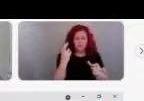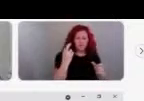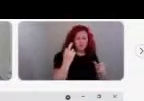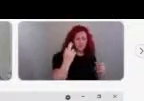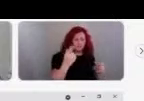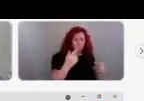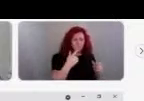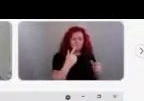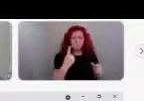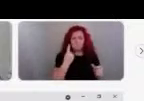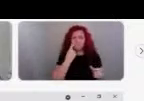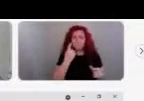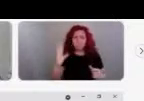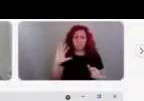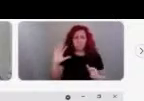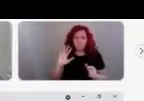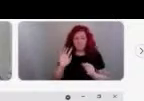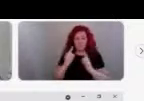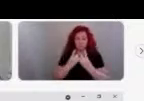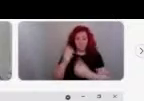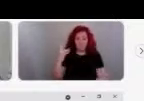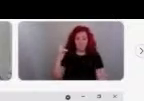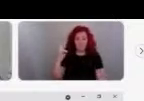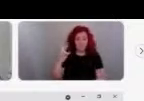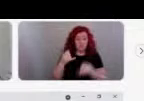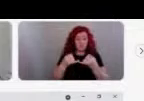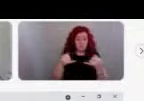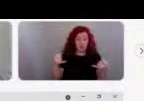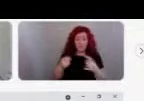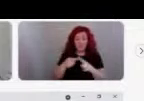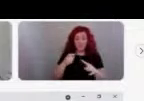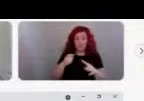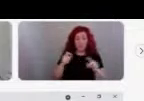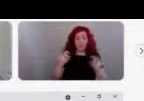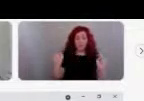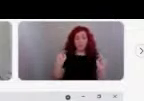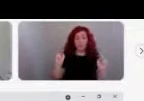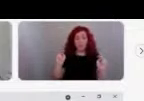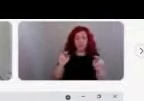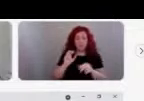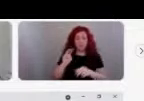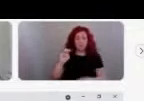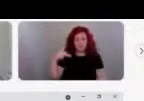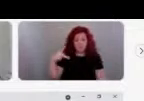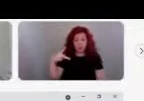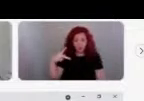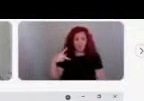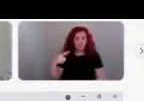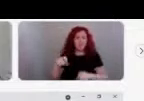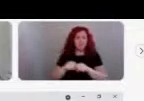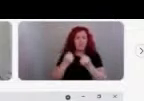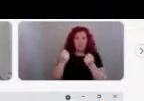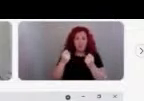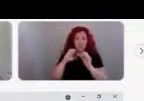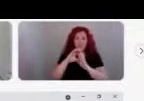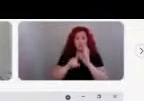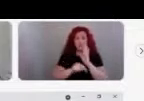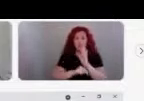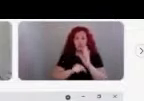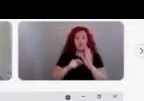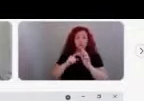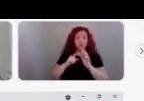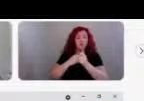other people have said district 17's boundaries come from a partisan submitted map it violates the constitutional goals of